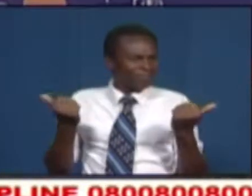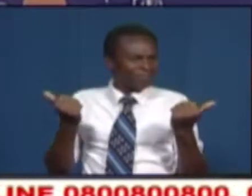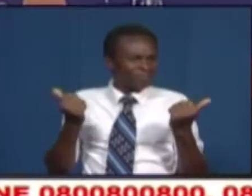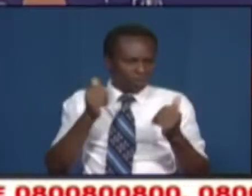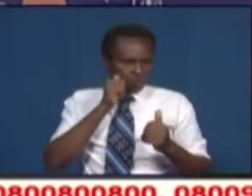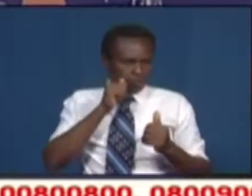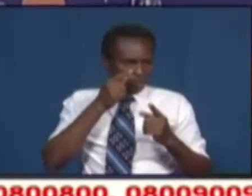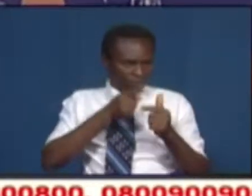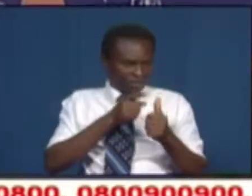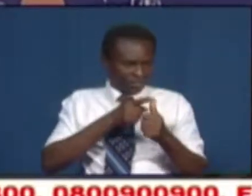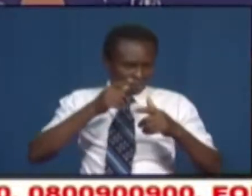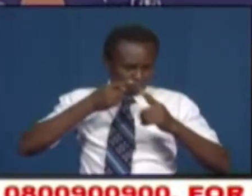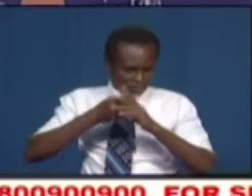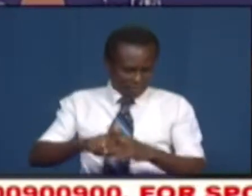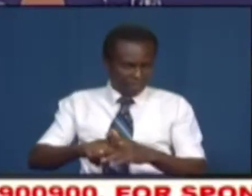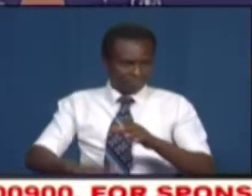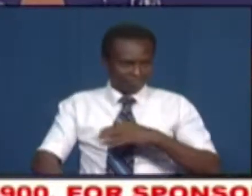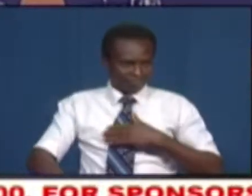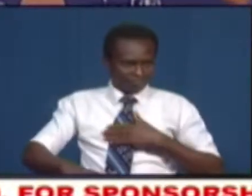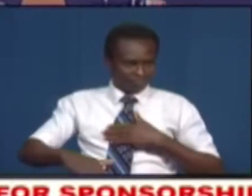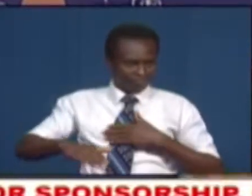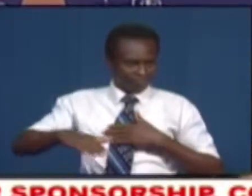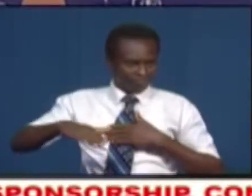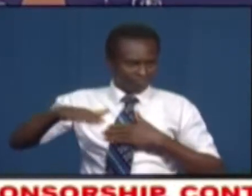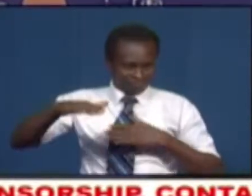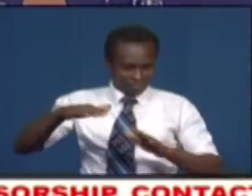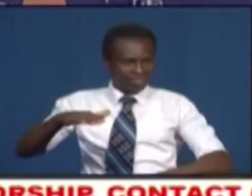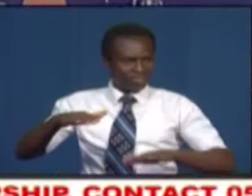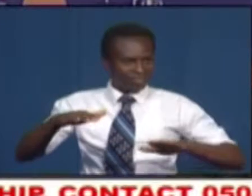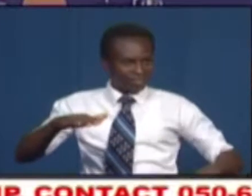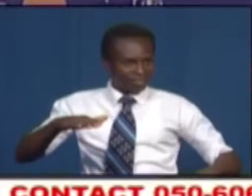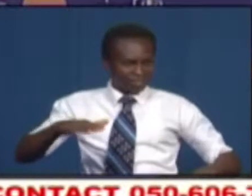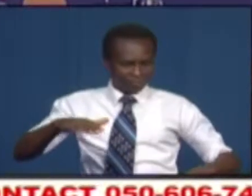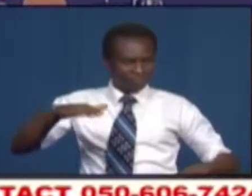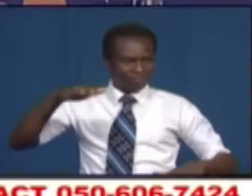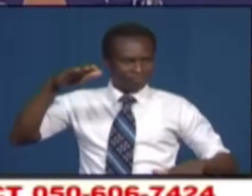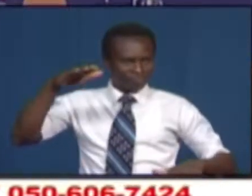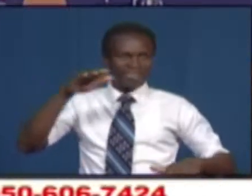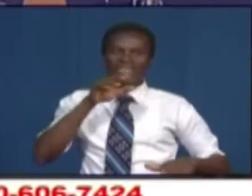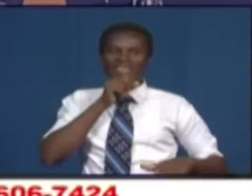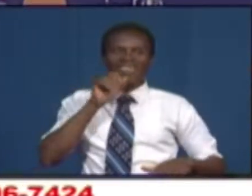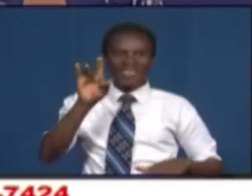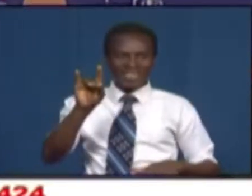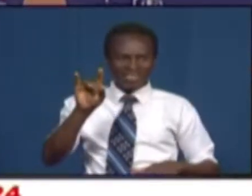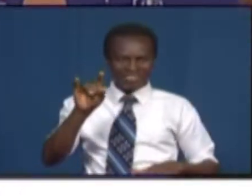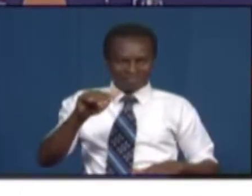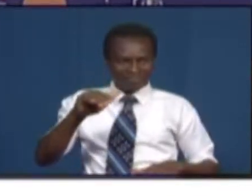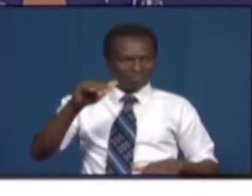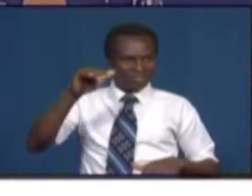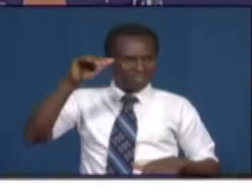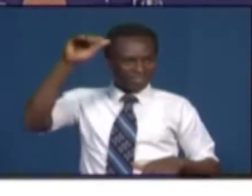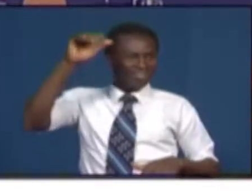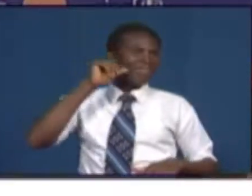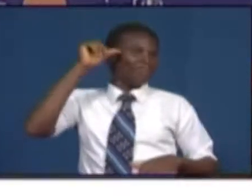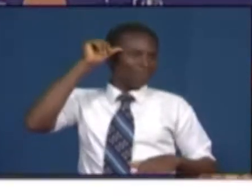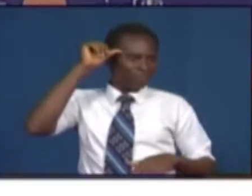adolescents. They were once babies, they became, children, under 18. In fact, they were adolescents, and then they grew up to become the